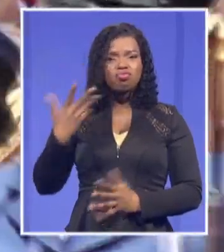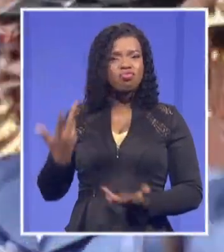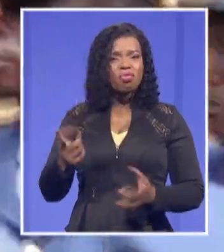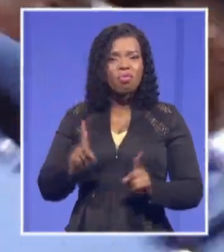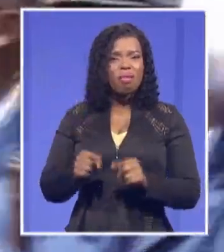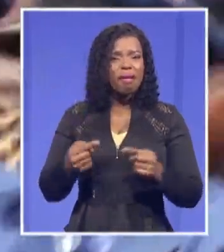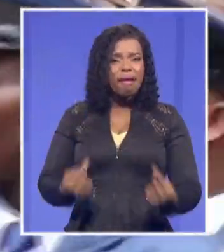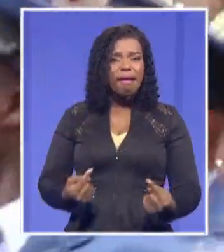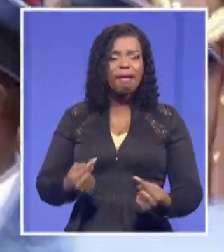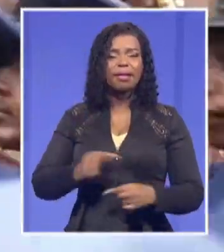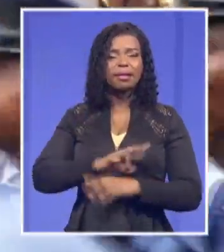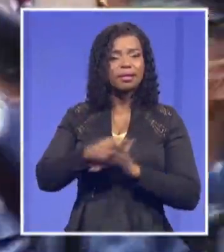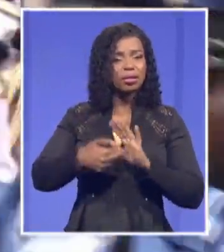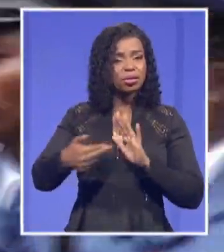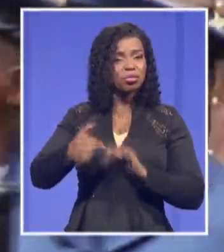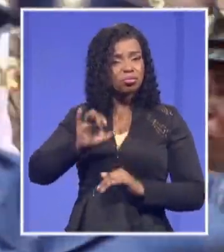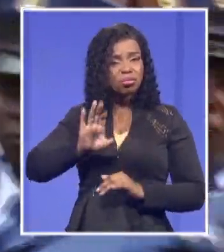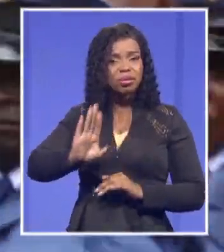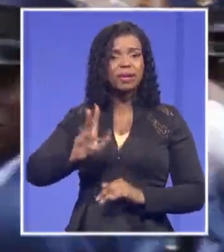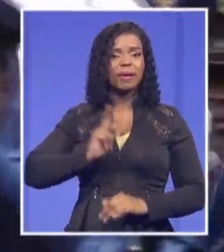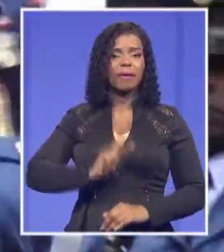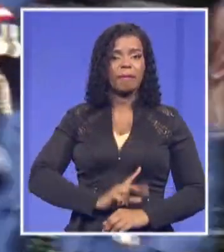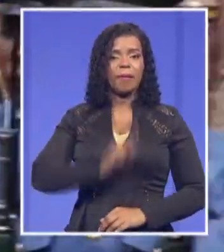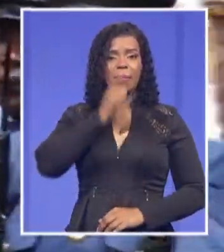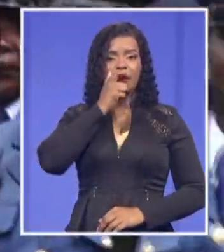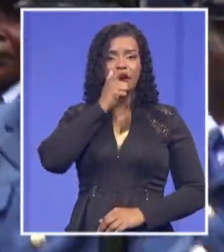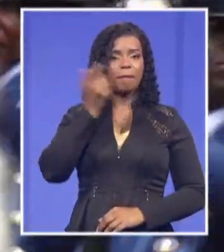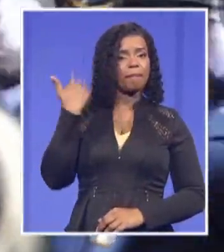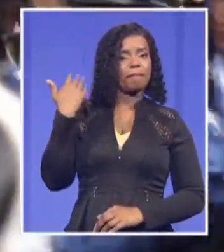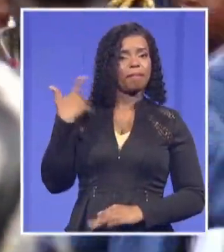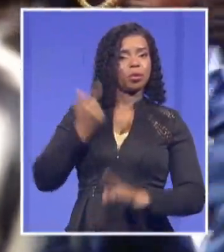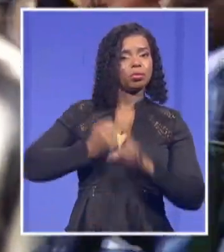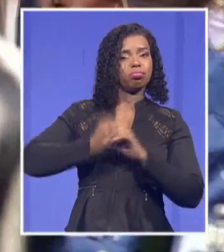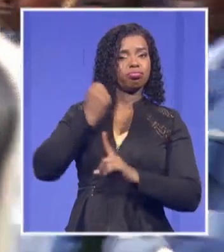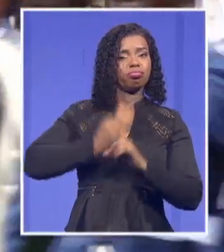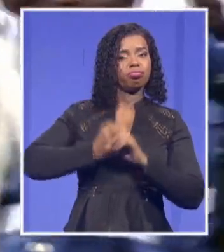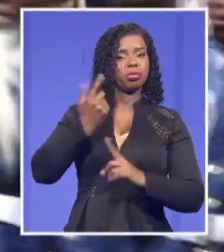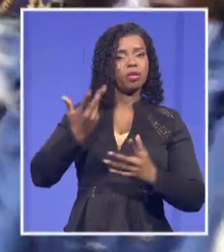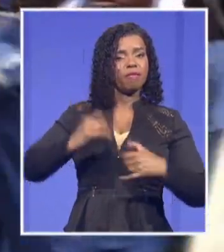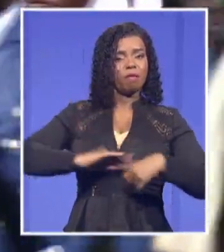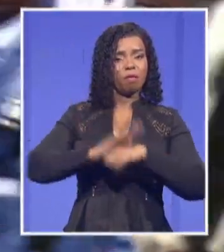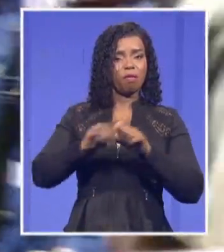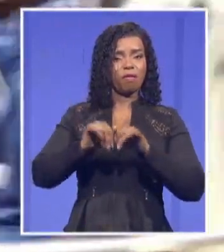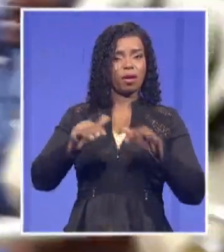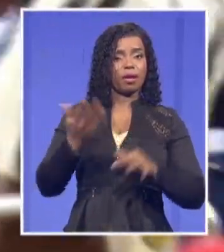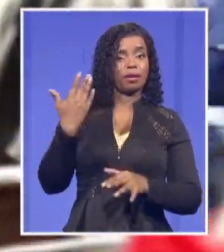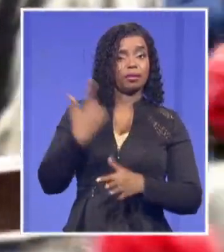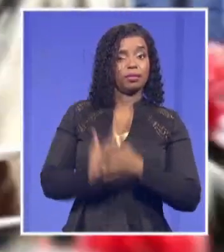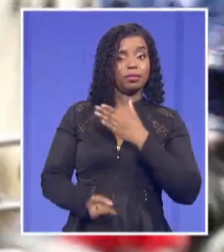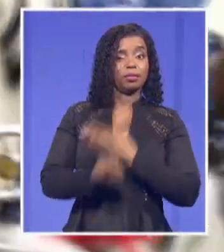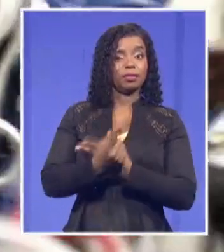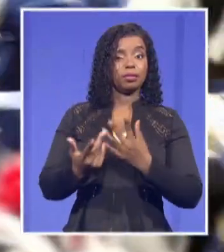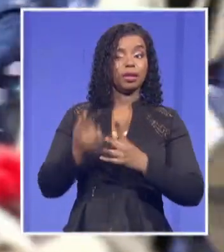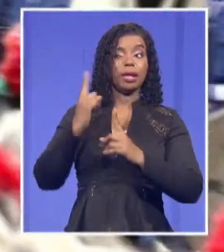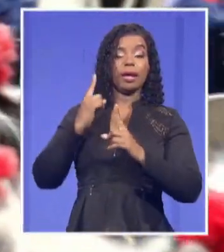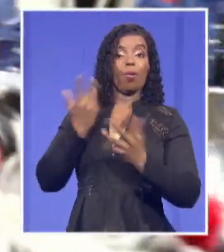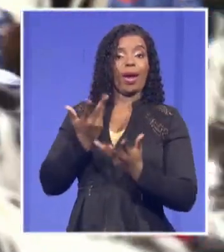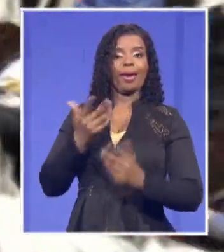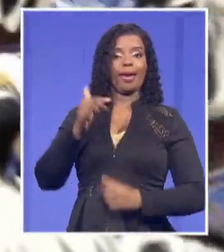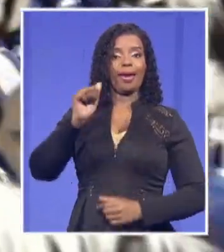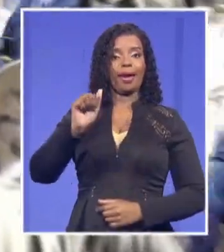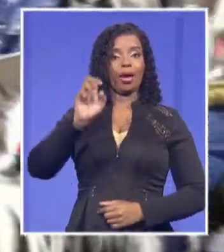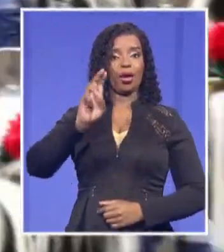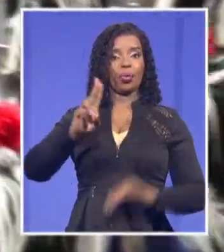during the COVID-19 when he was chair of SADC, Troika organ and politics, but also at the AU level.